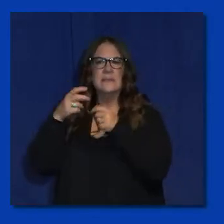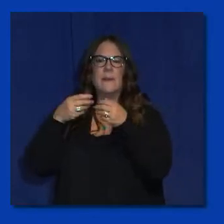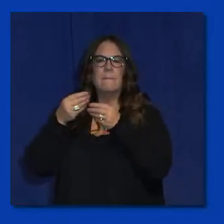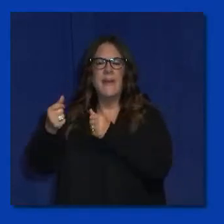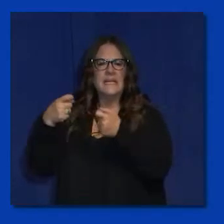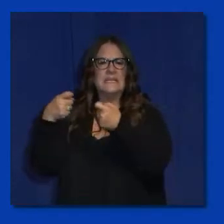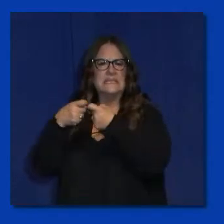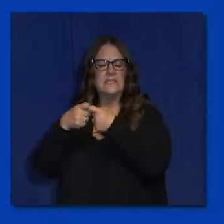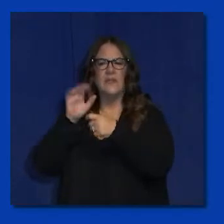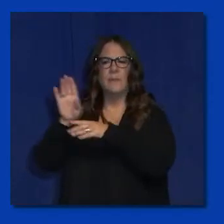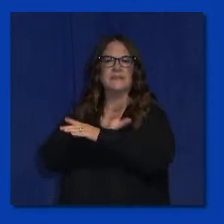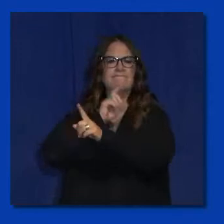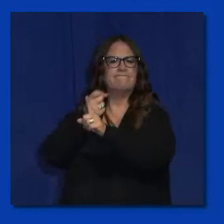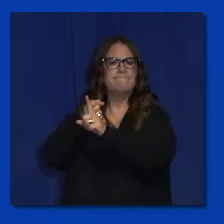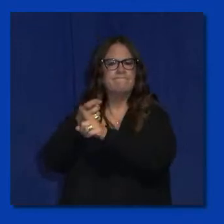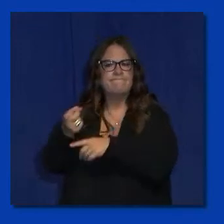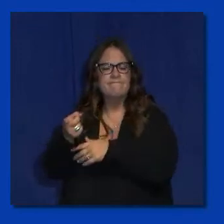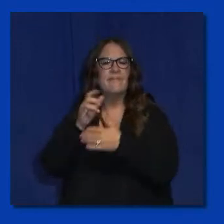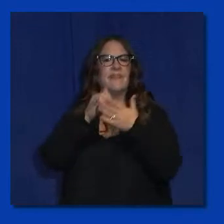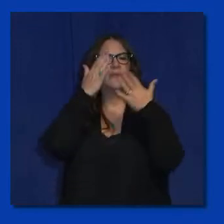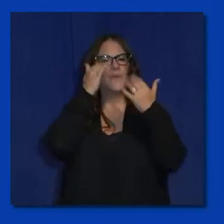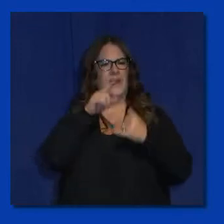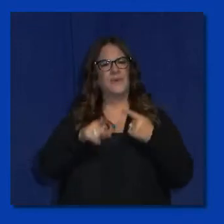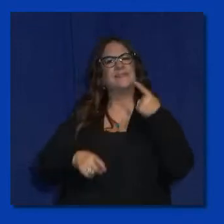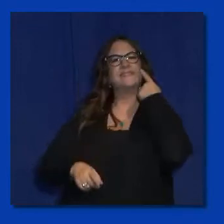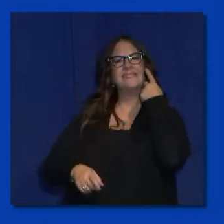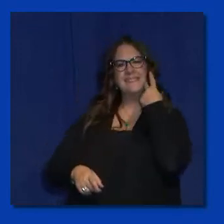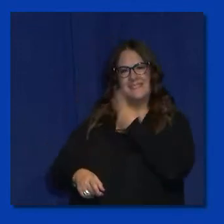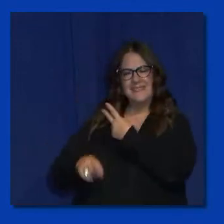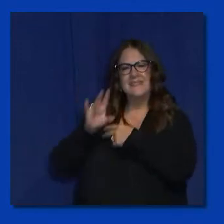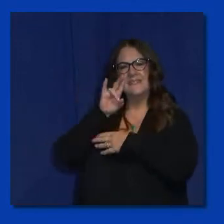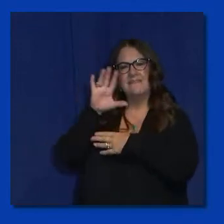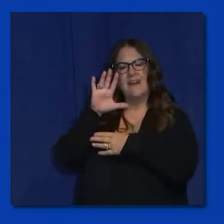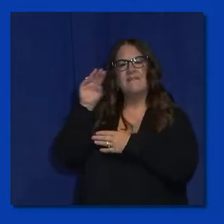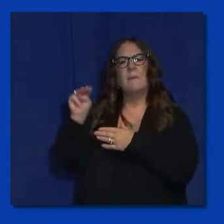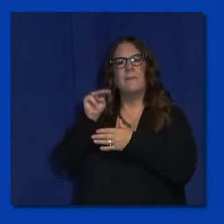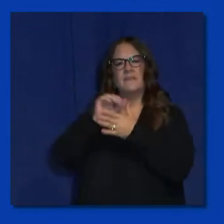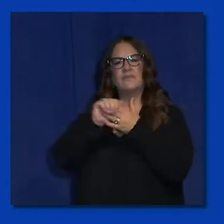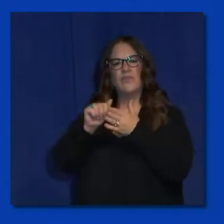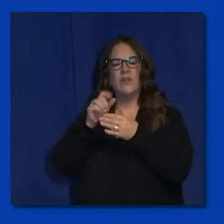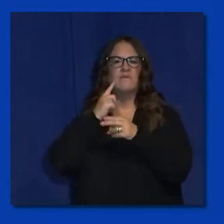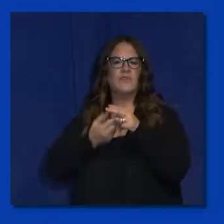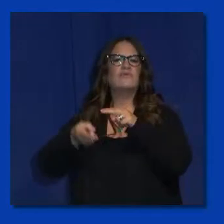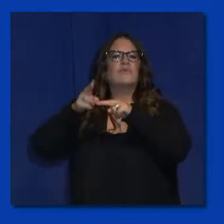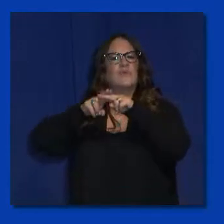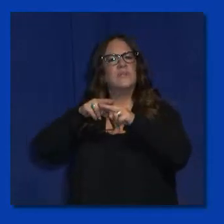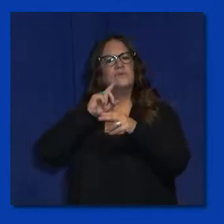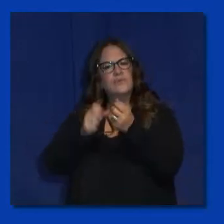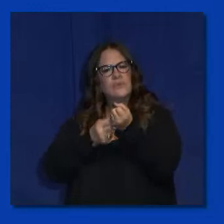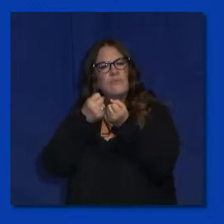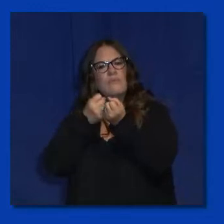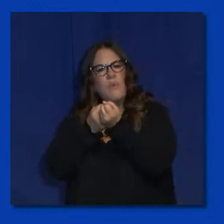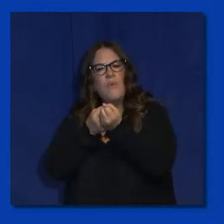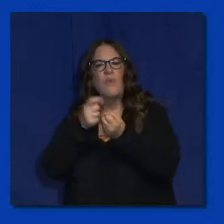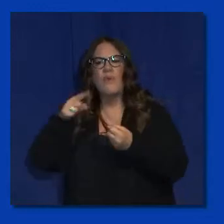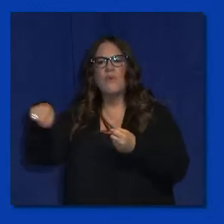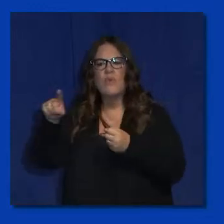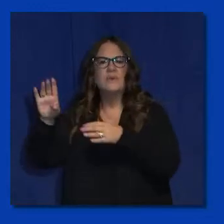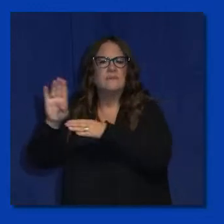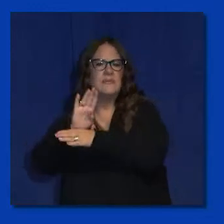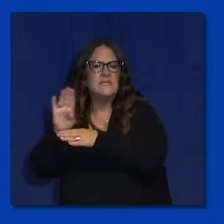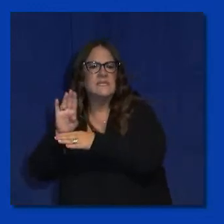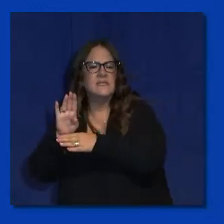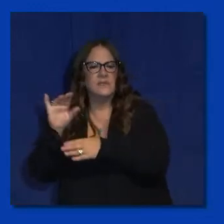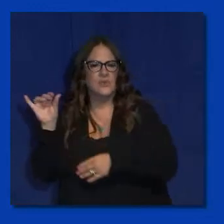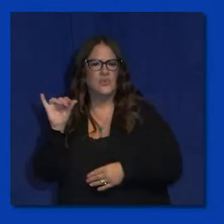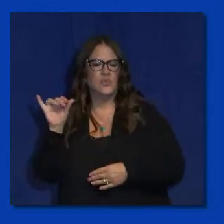been impacted. And that's why you're seeing this $75 million increase in terms of supporting those ancillary businesses,